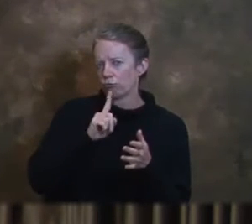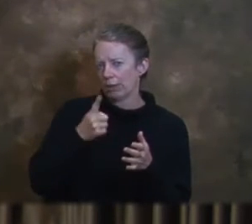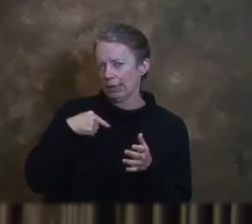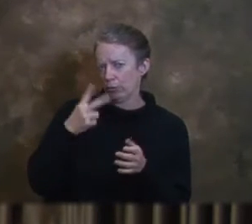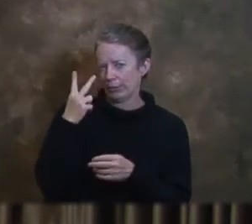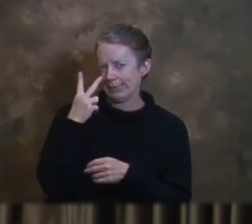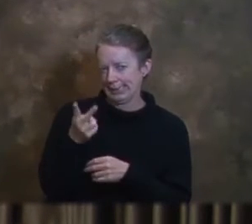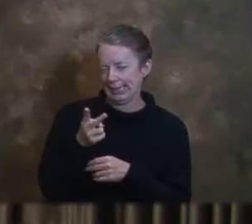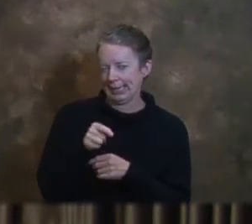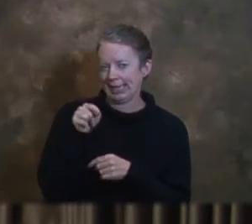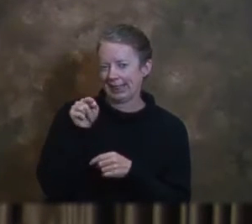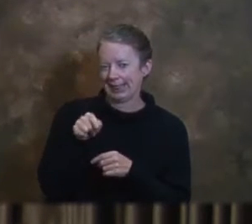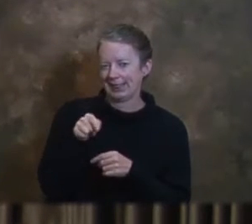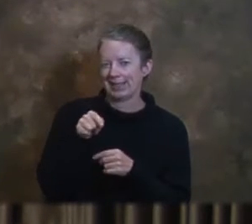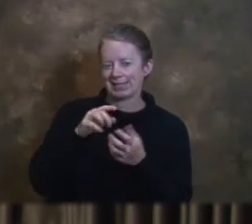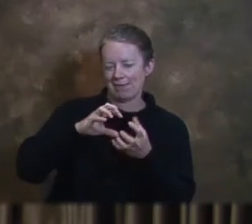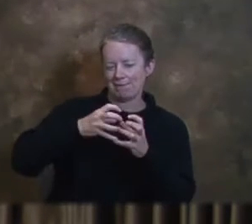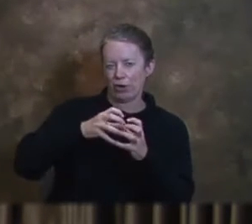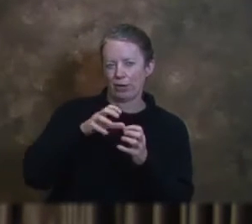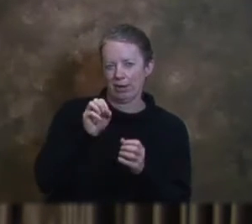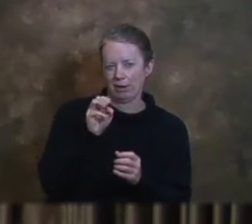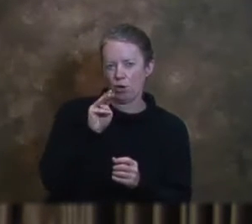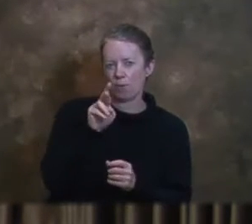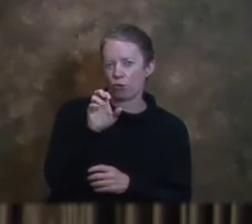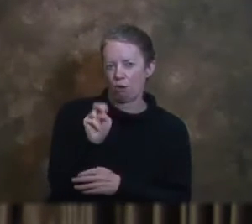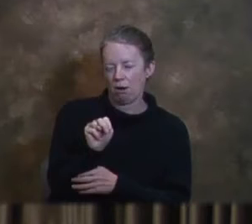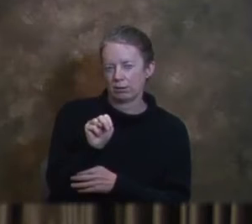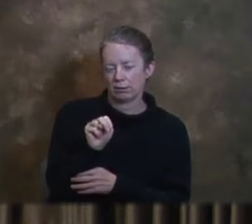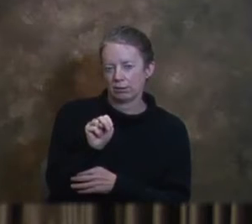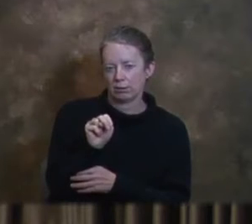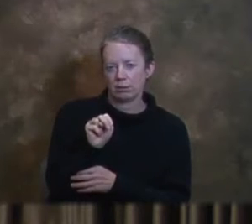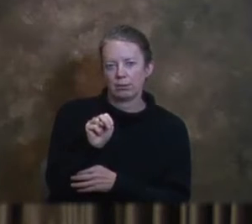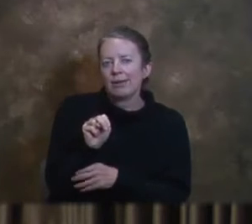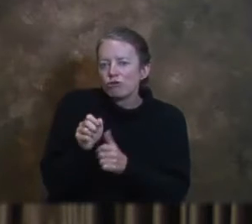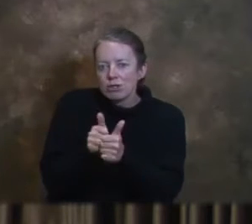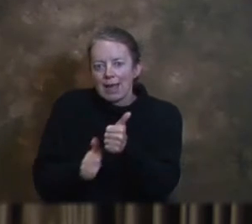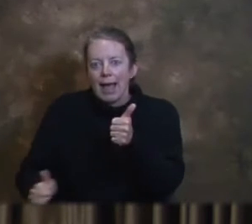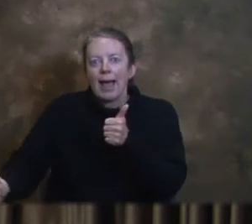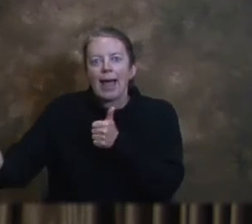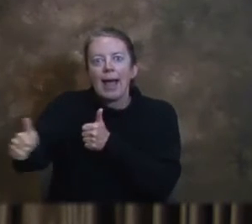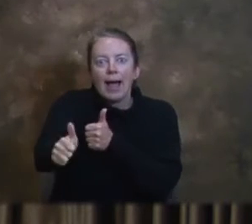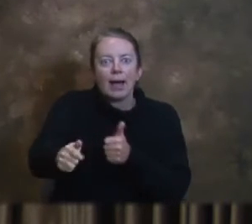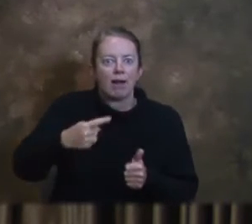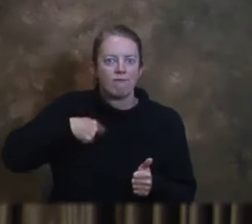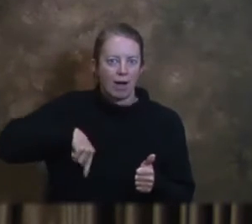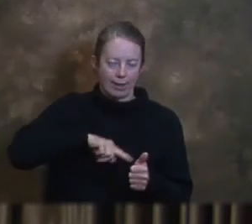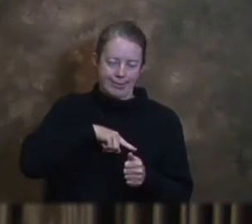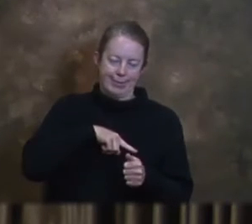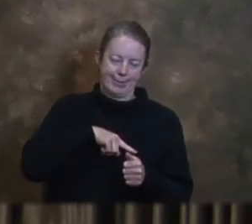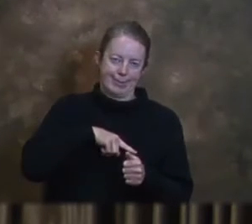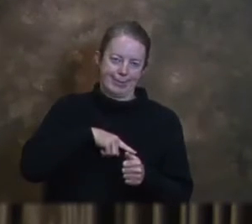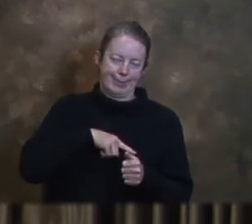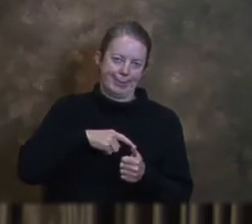this particular iteration of the virus is so much ahead of us that